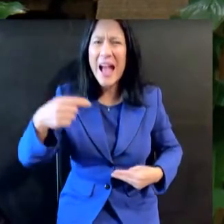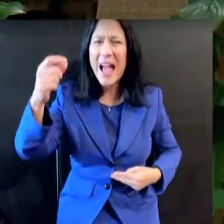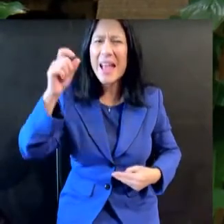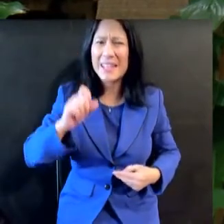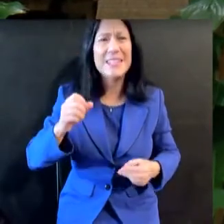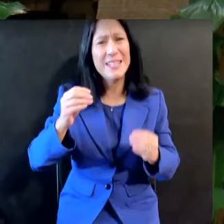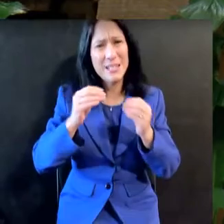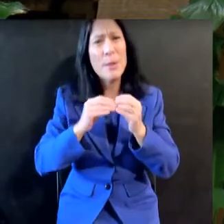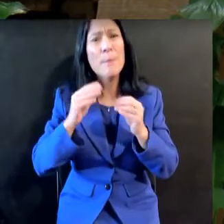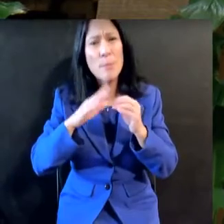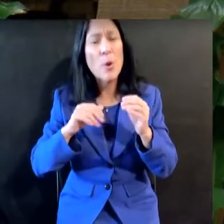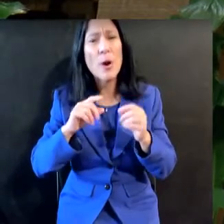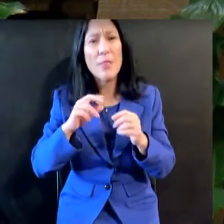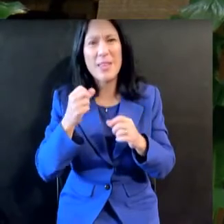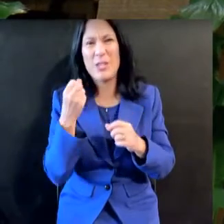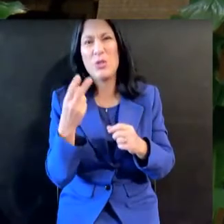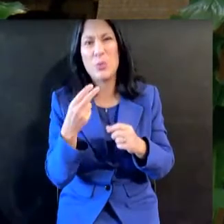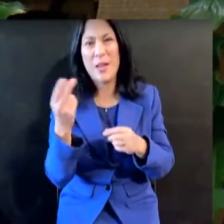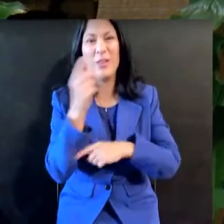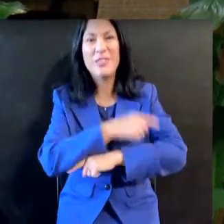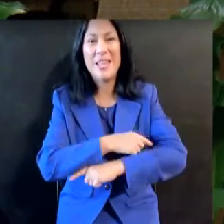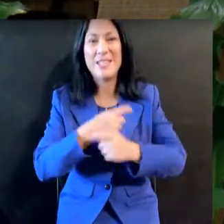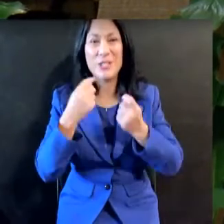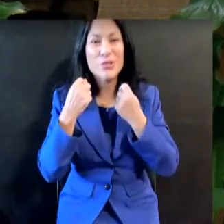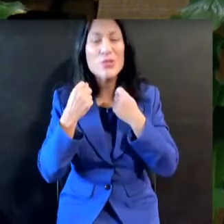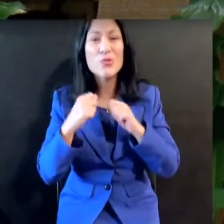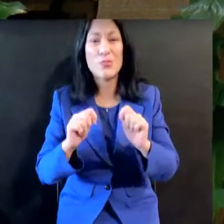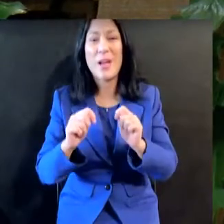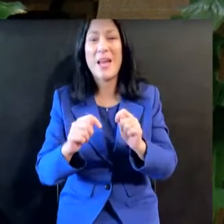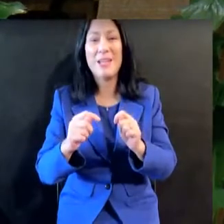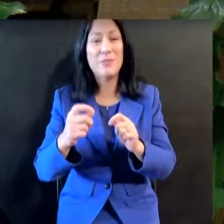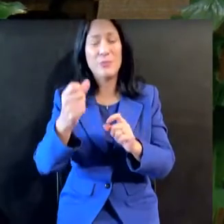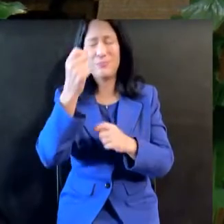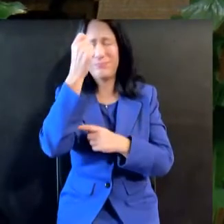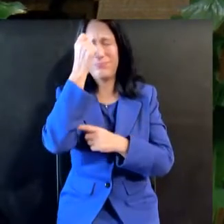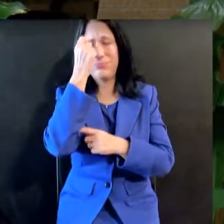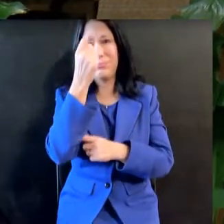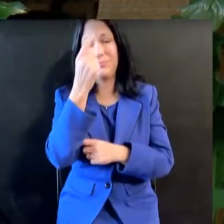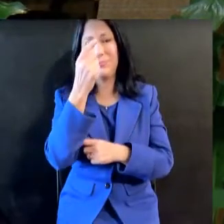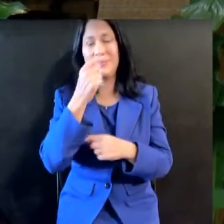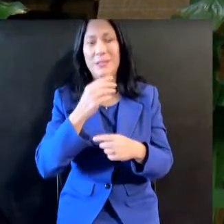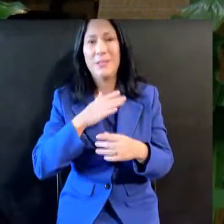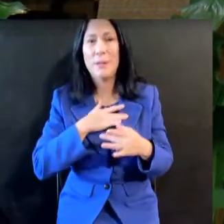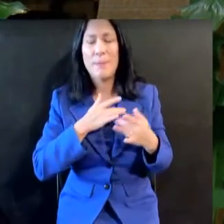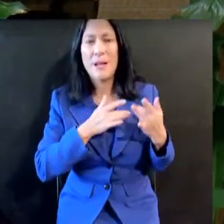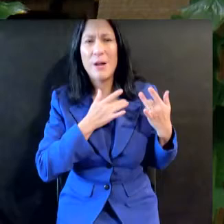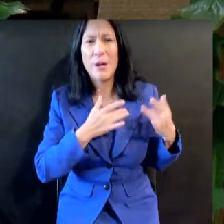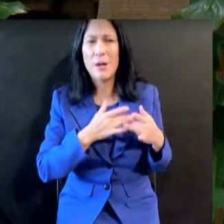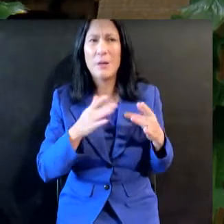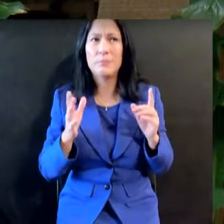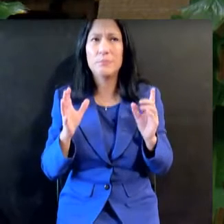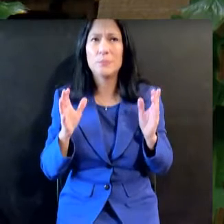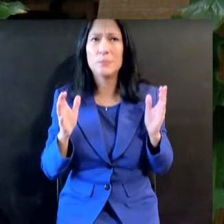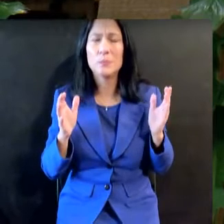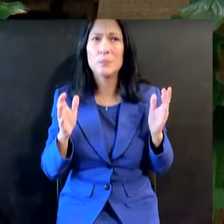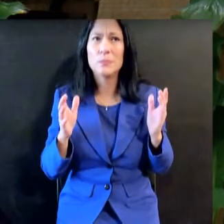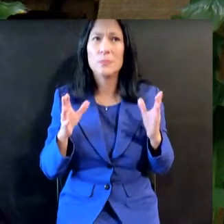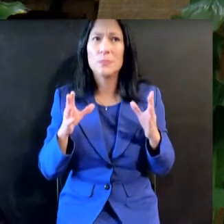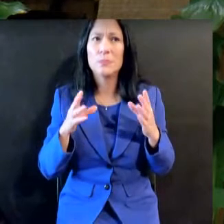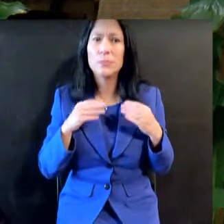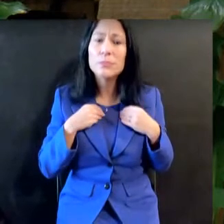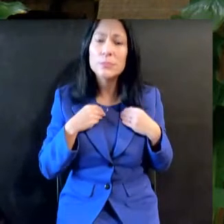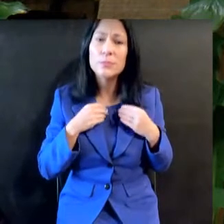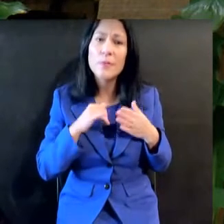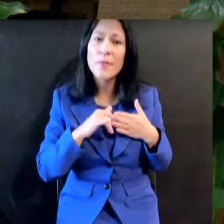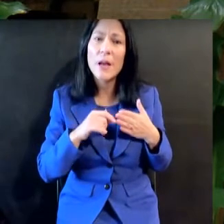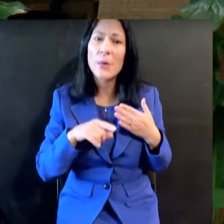than just 12 days to really even try to get my mind, my heart wrapped around what the gift and the